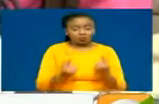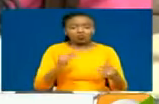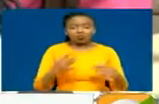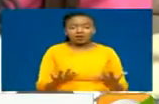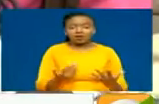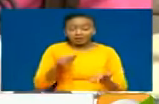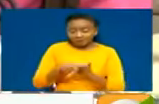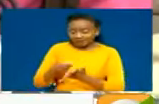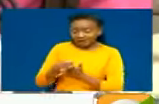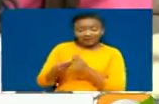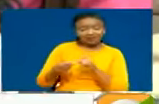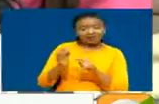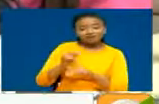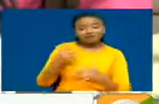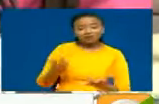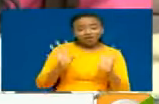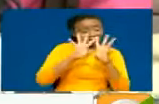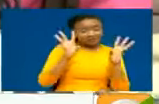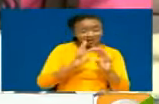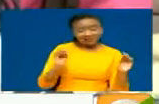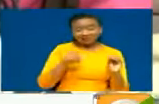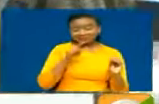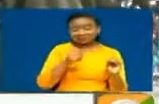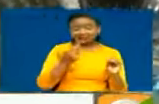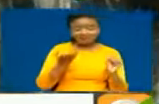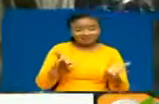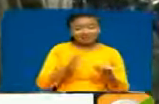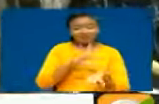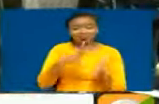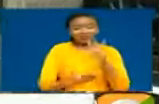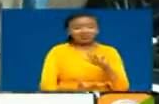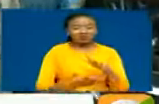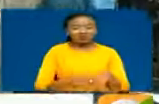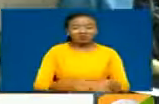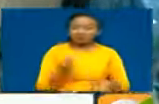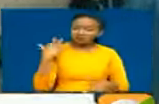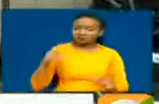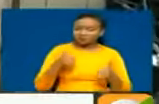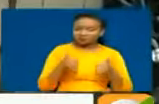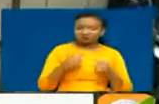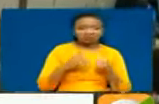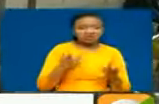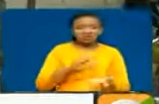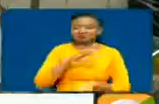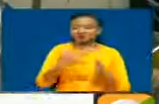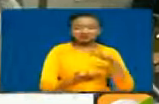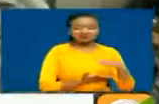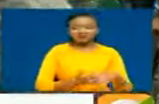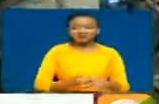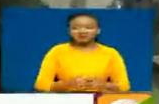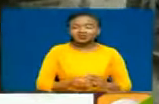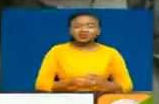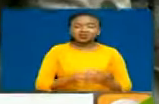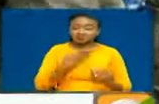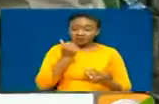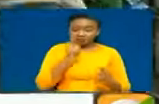hauna pesa yenye unaweza kufanya budget mzuri kama kitambo. She says the only way out of a possible crisis at home is